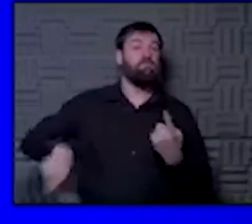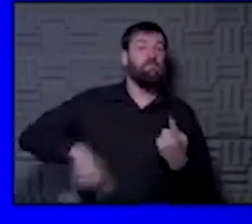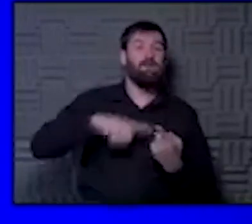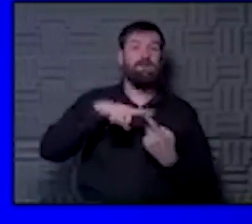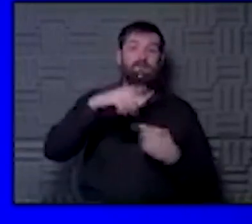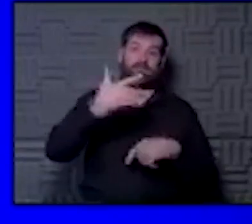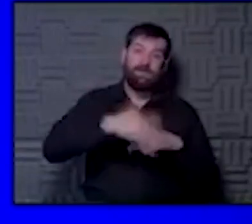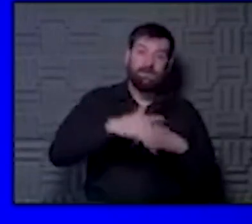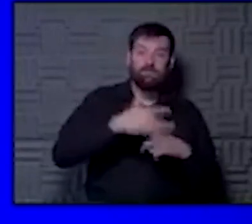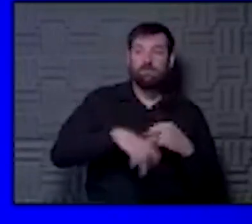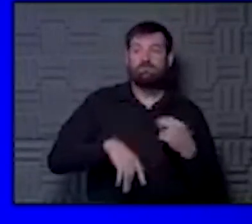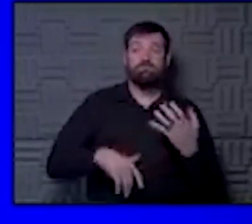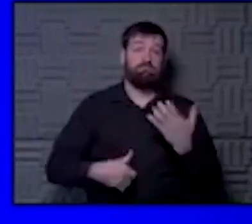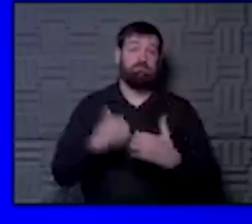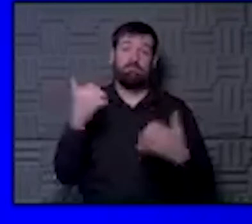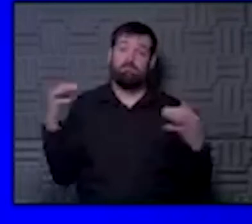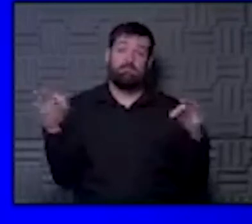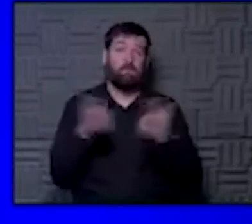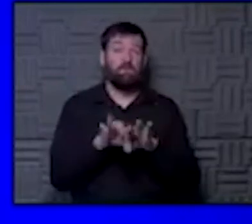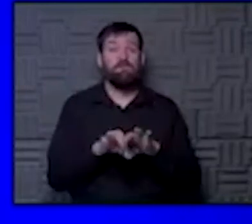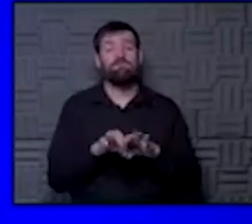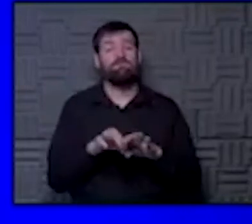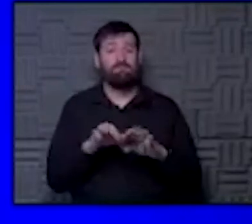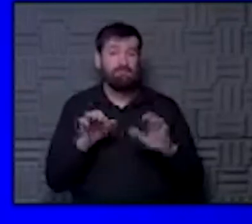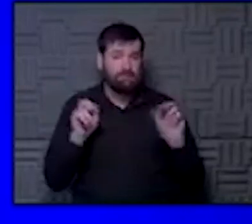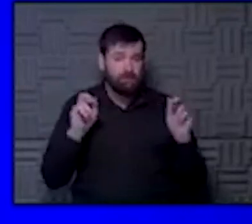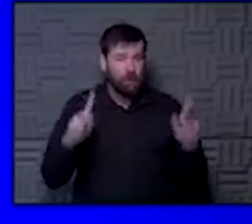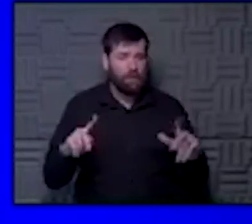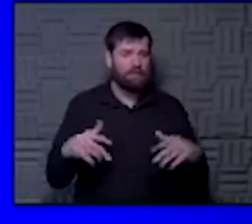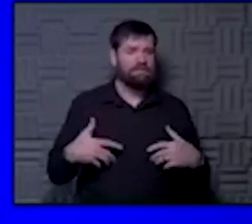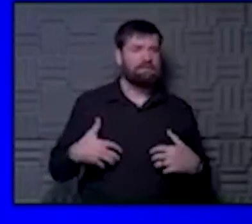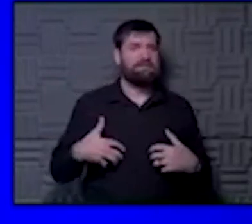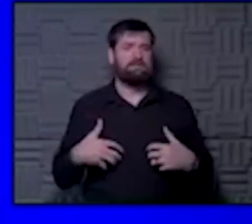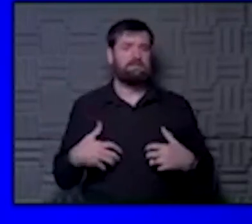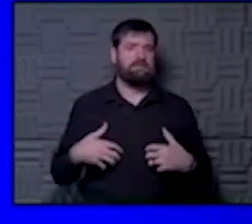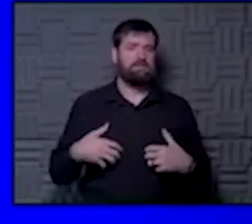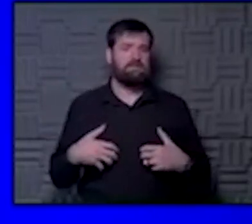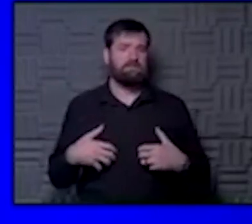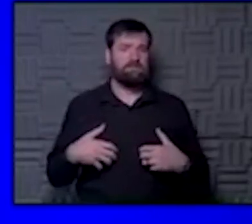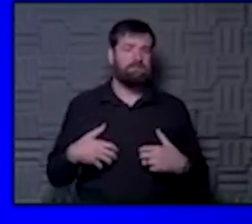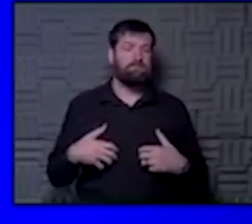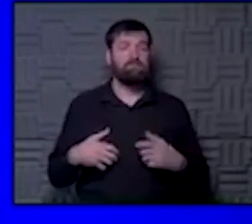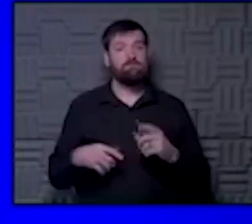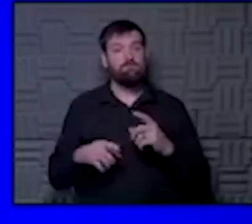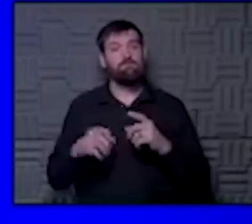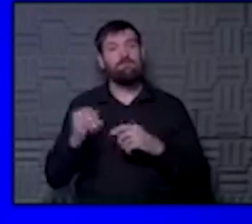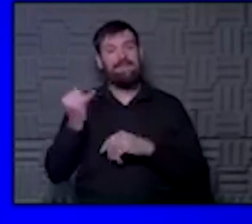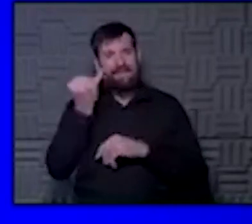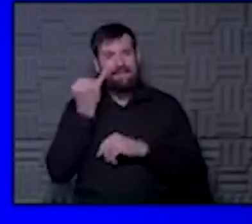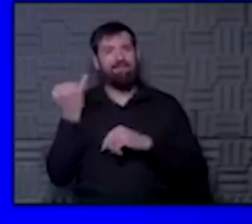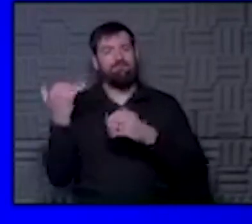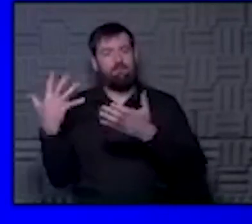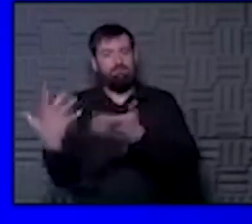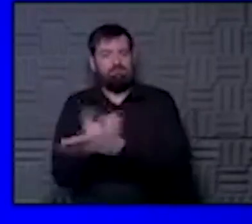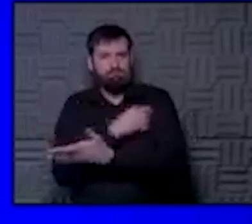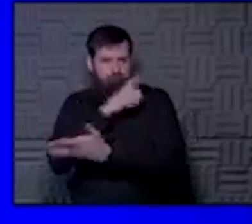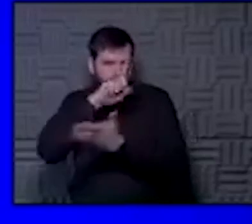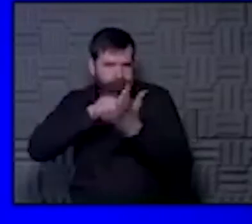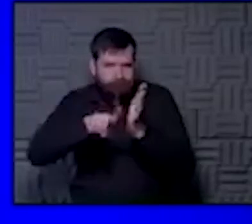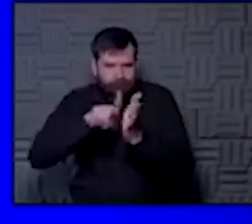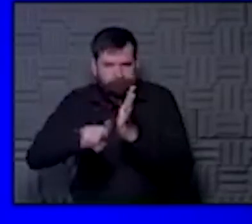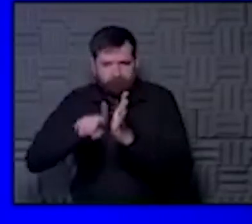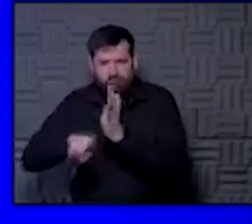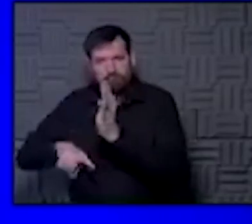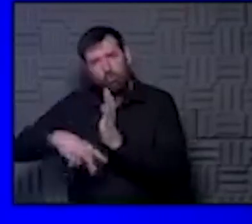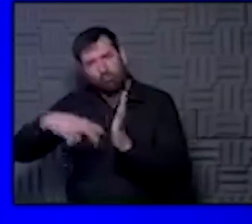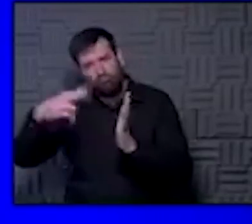be available. And most importantly, again, it's okay to be reluctant if you're going to use that reluctance to really do the due diligence and